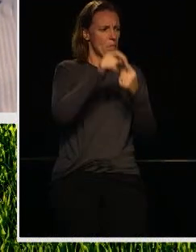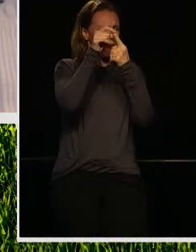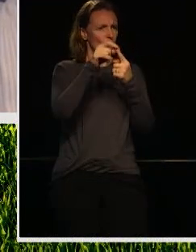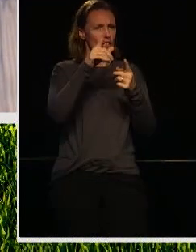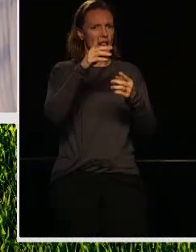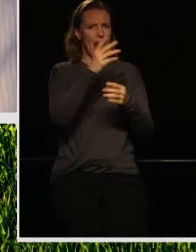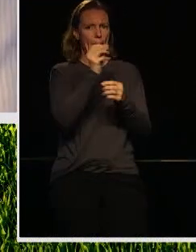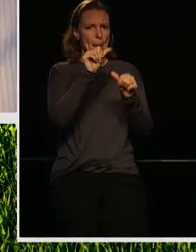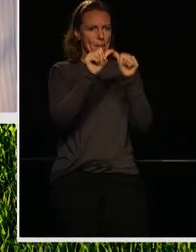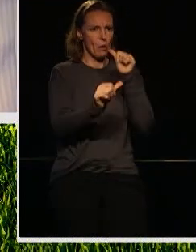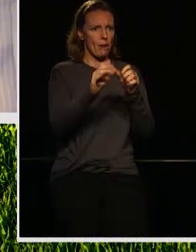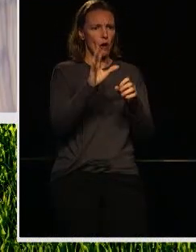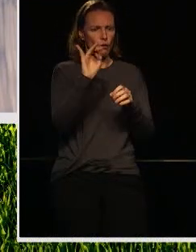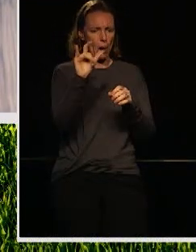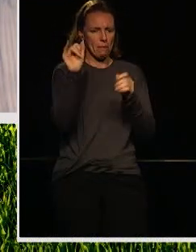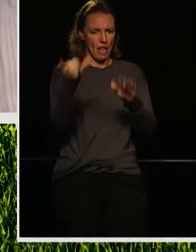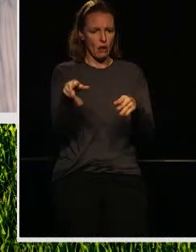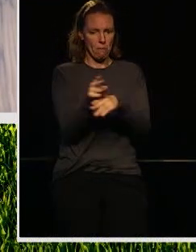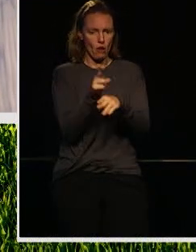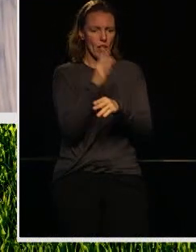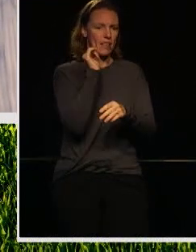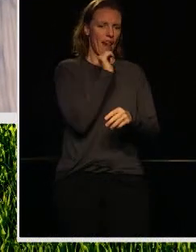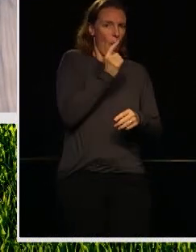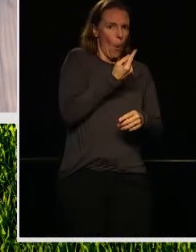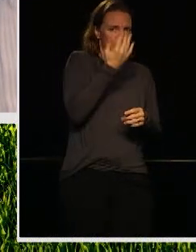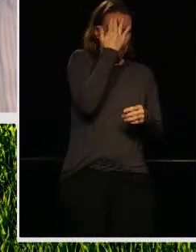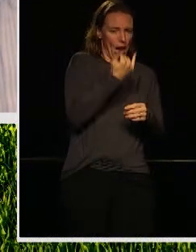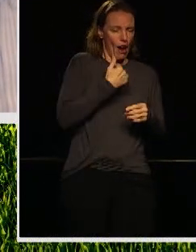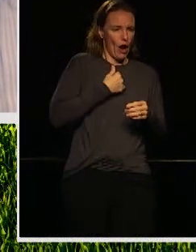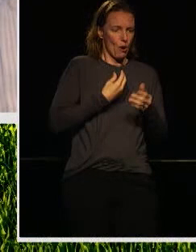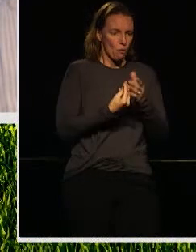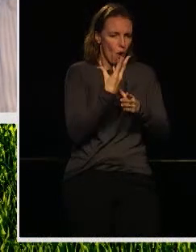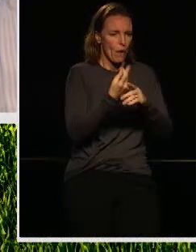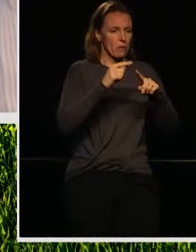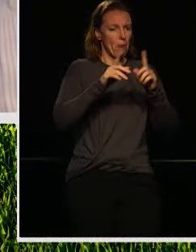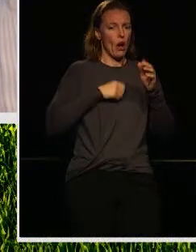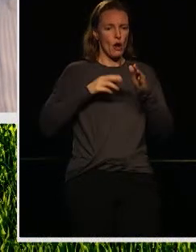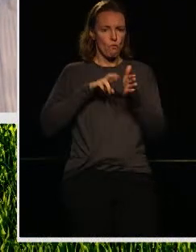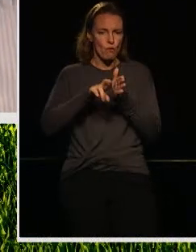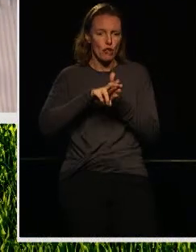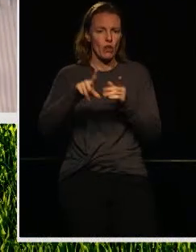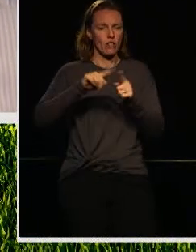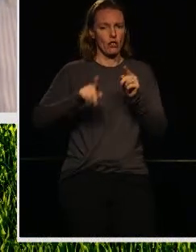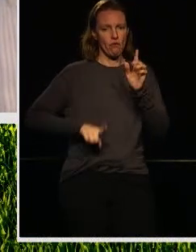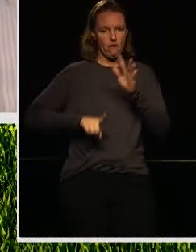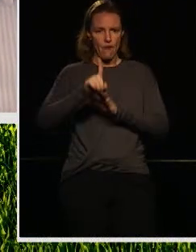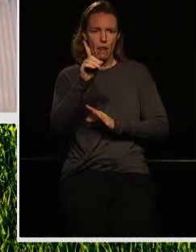crops that could be used not only by growers, but by researchers to develop new varietals